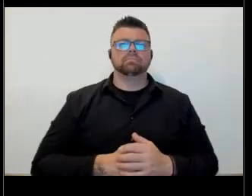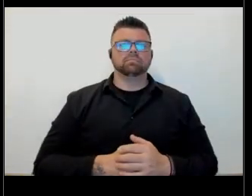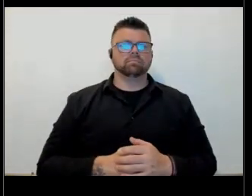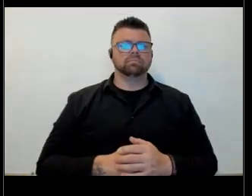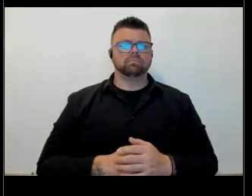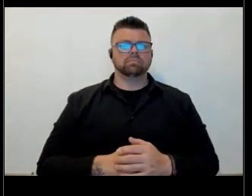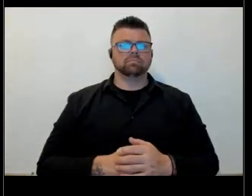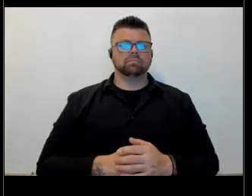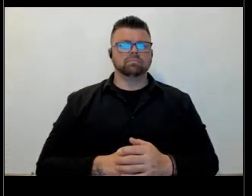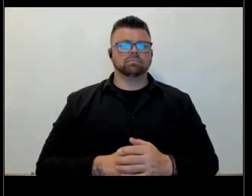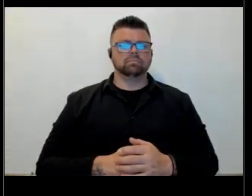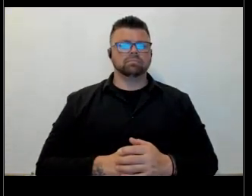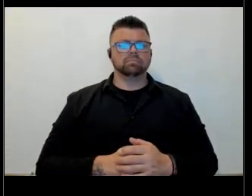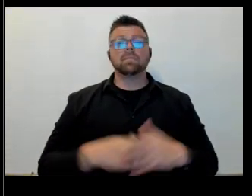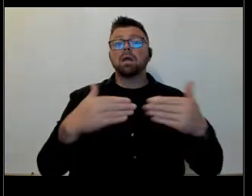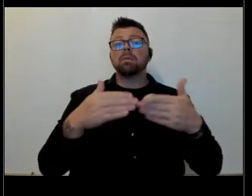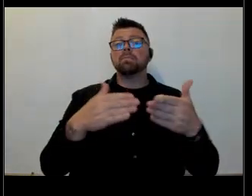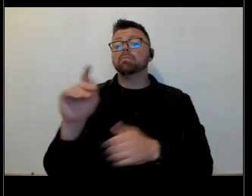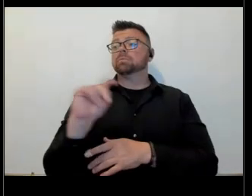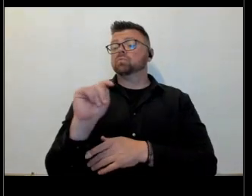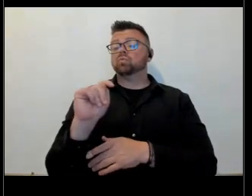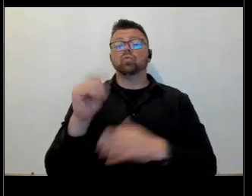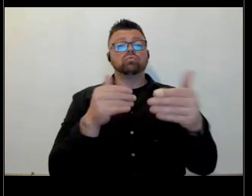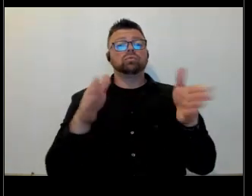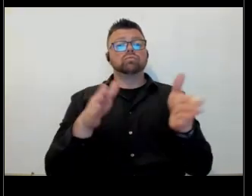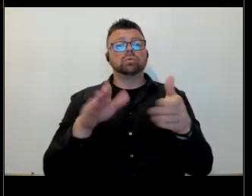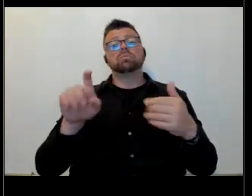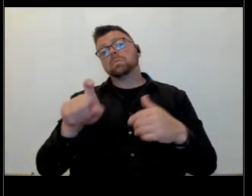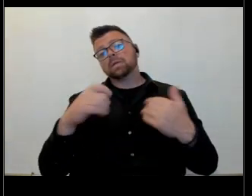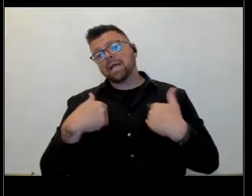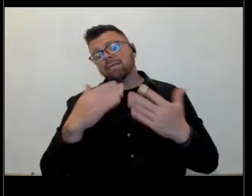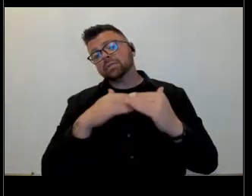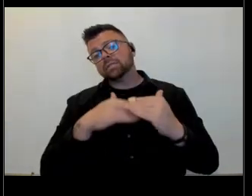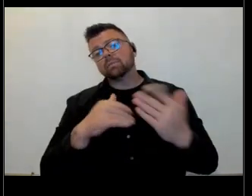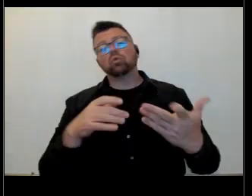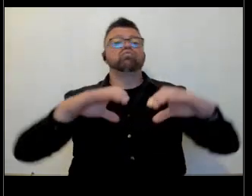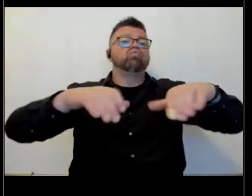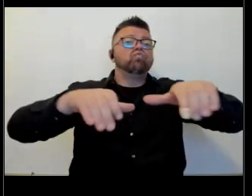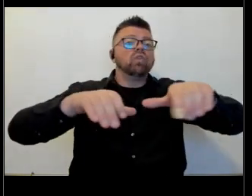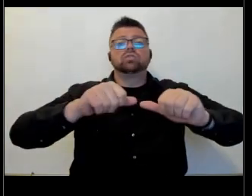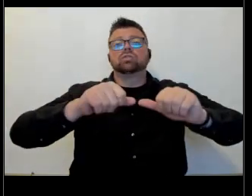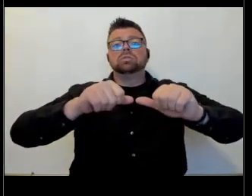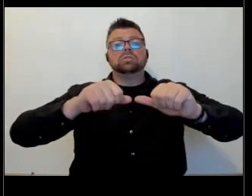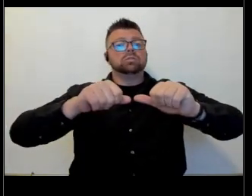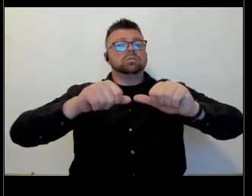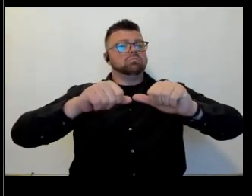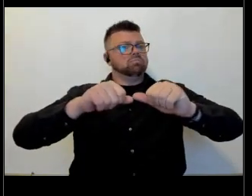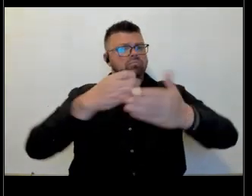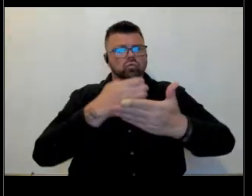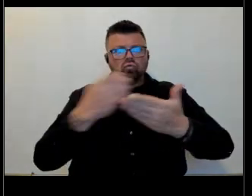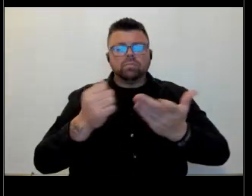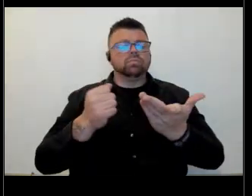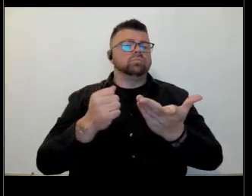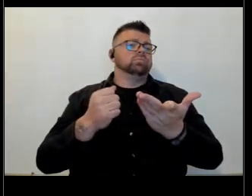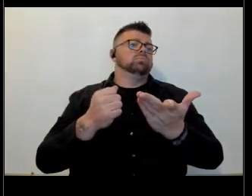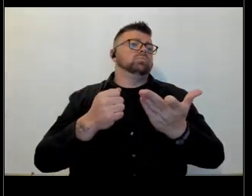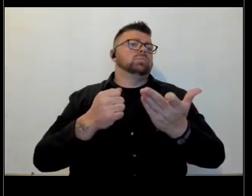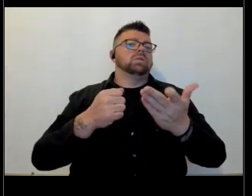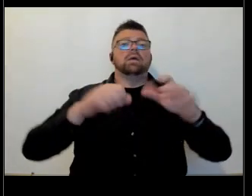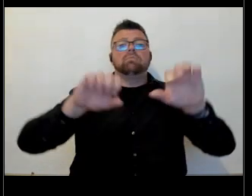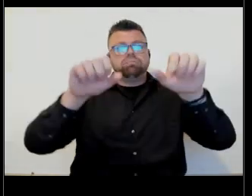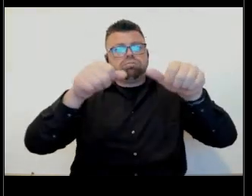Public toilet rooms must have usable faucet handles, lever style, that do not require gripping or twisting.